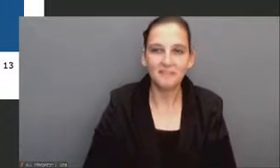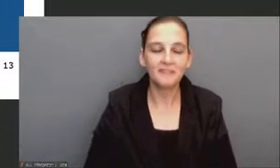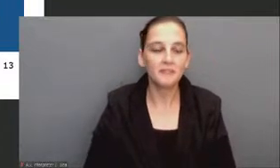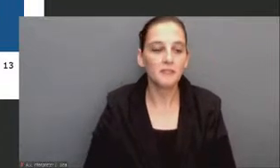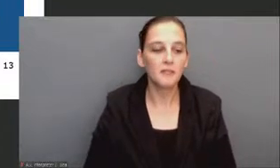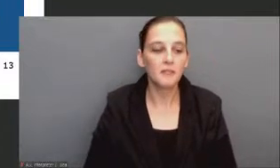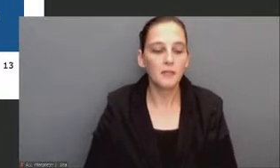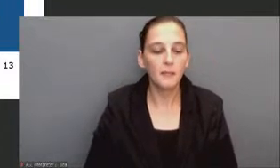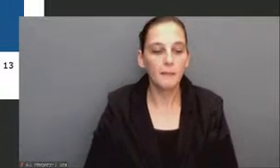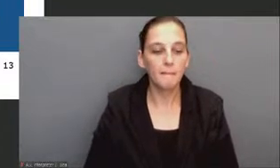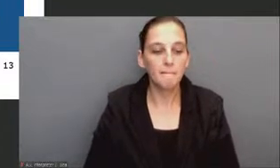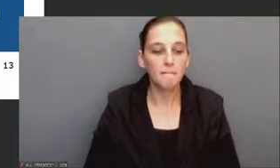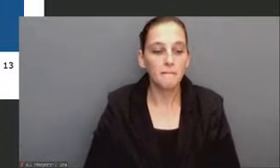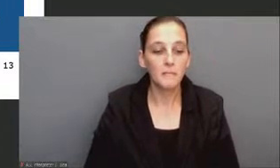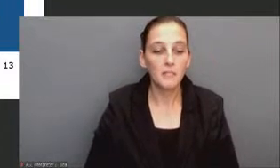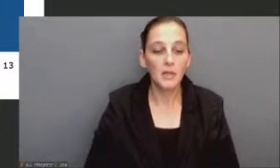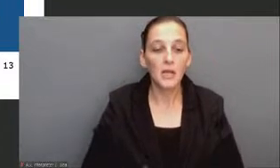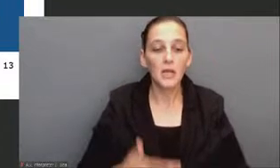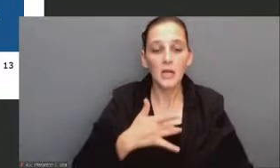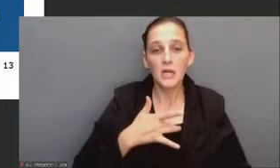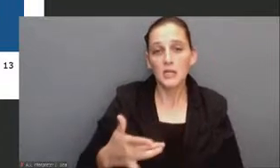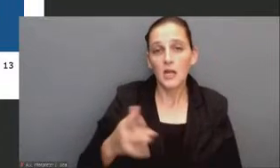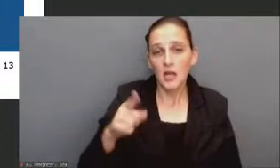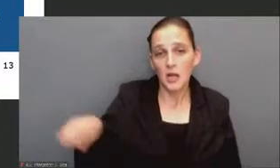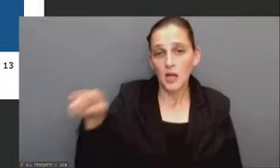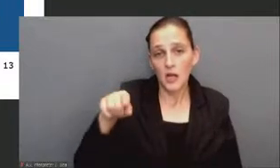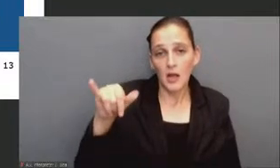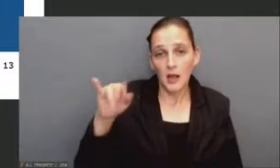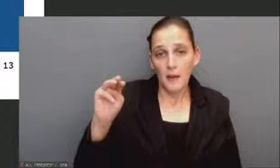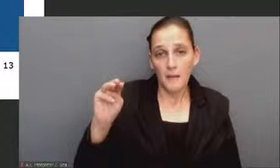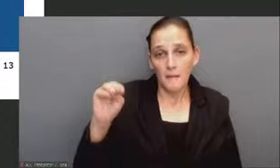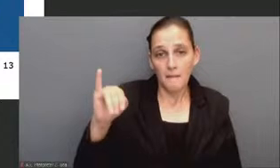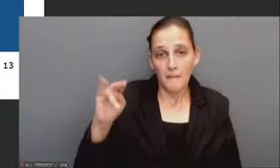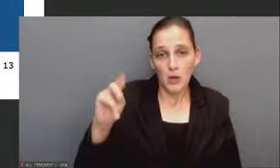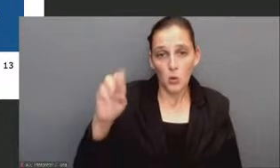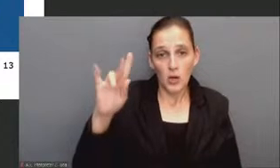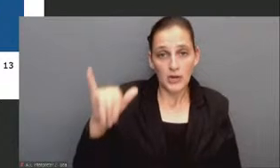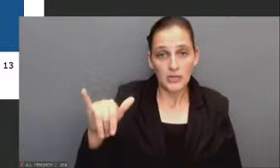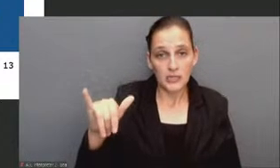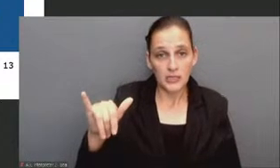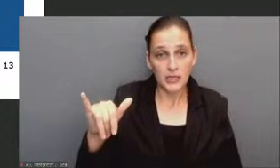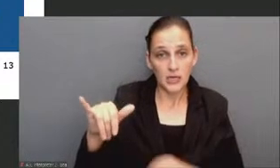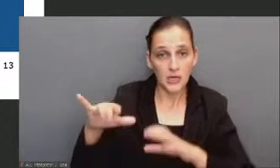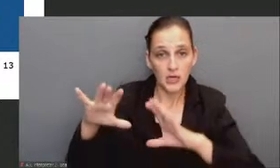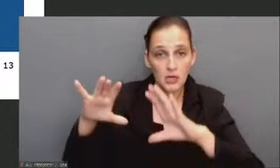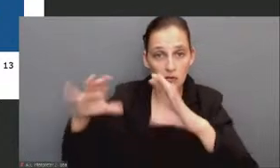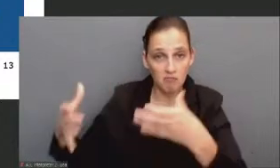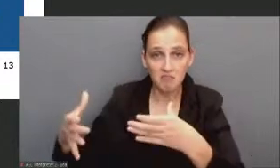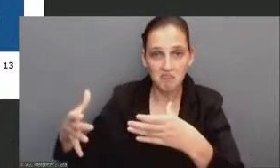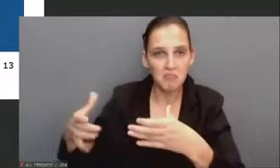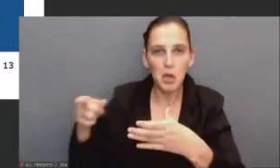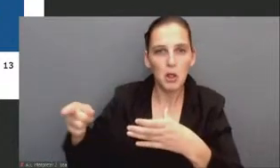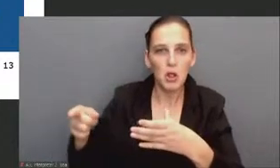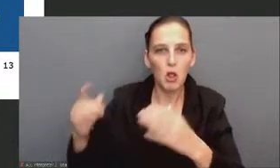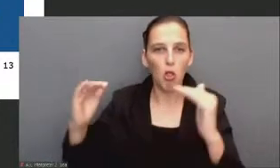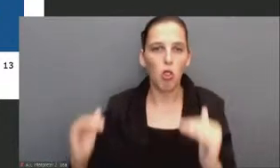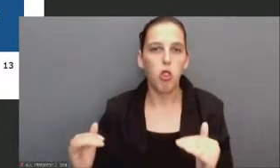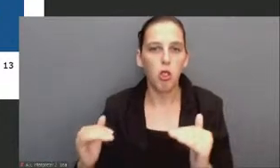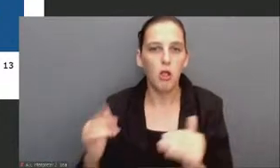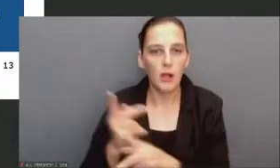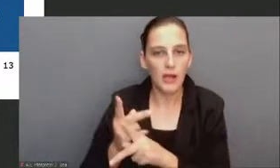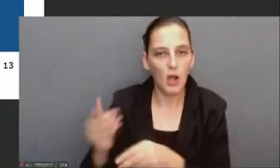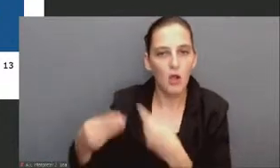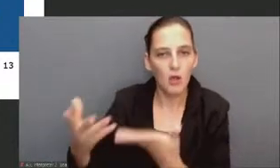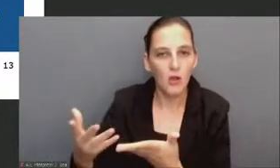Generally, minority populations lack access to care, and long COVID has compounded this for a couple of reasons. One, it's a new disease, a